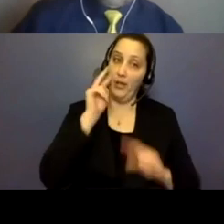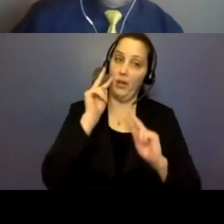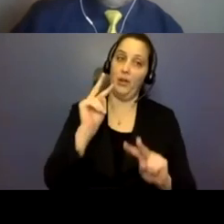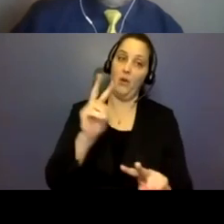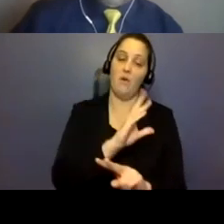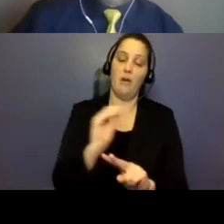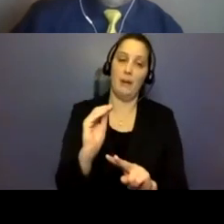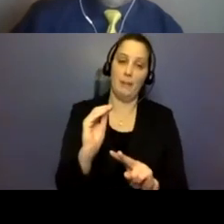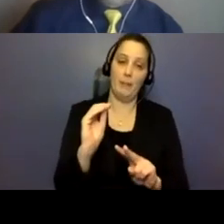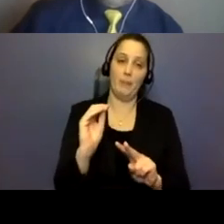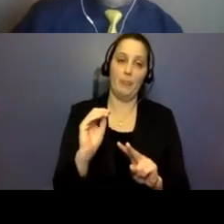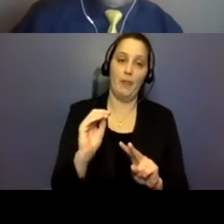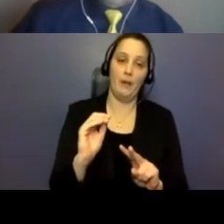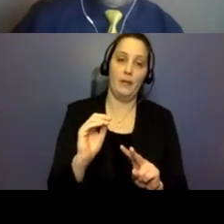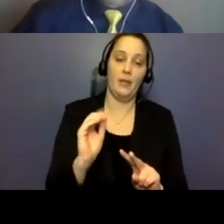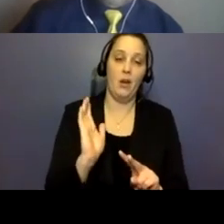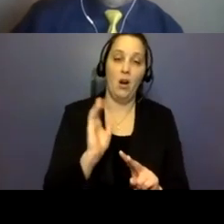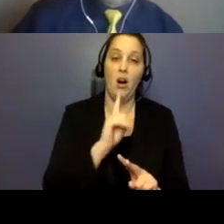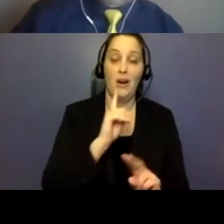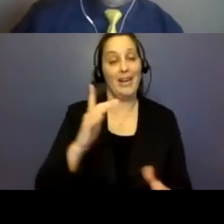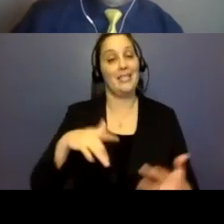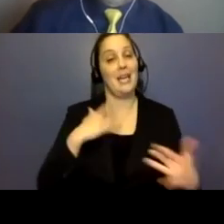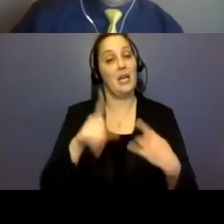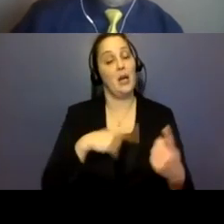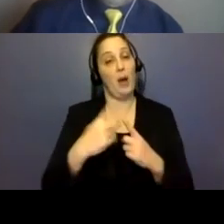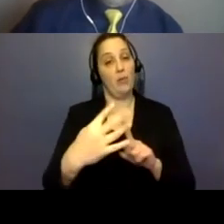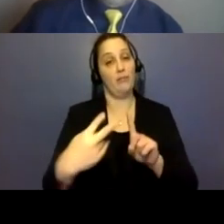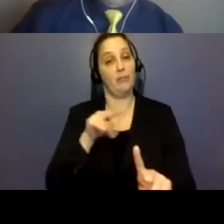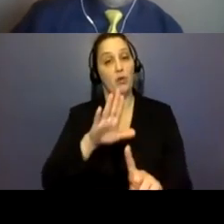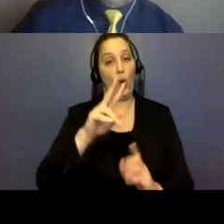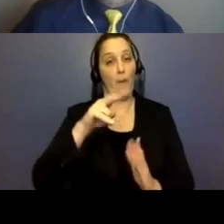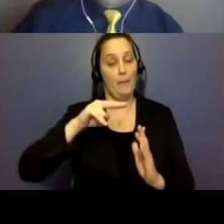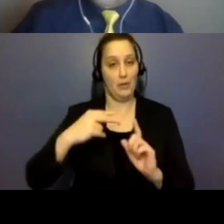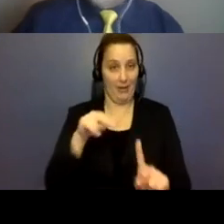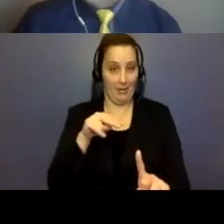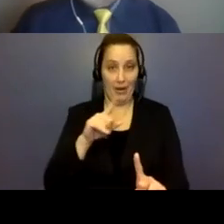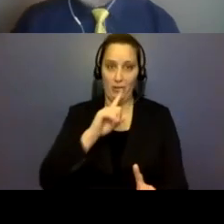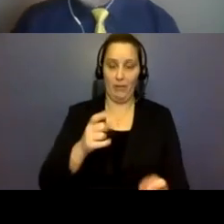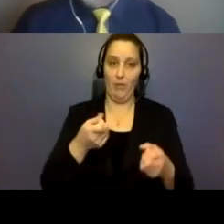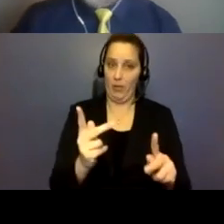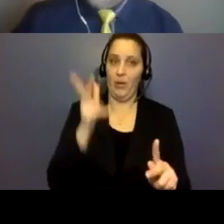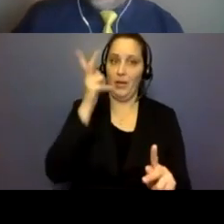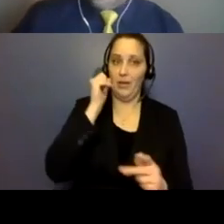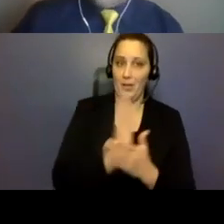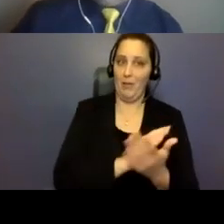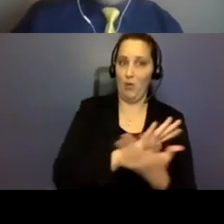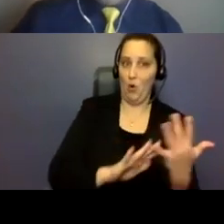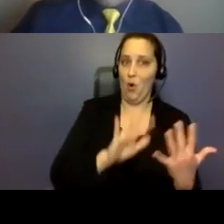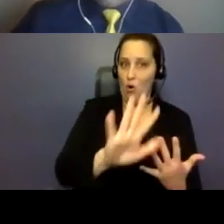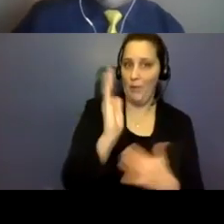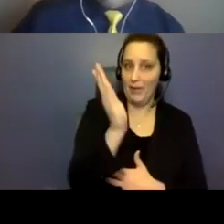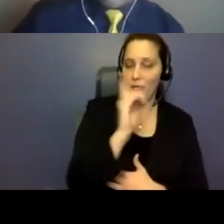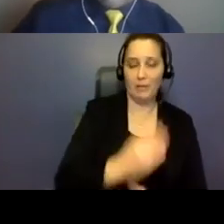and are excited about getting your perspective. I've had the opportunity to hear some parts of this and it was inspirational